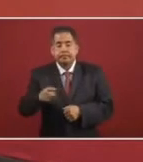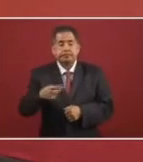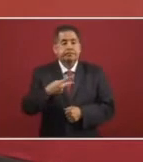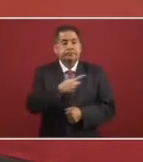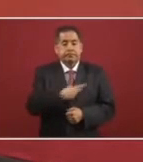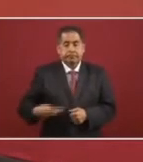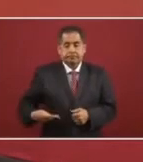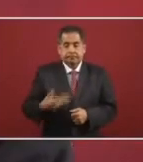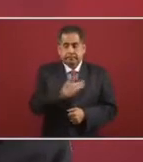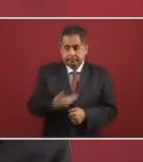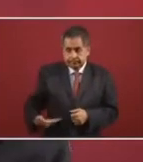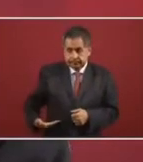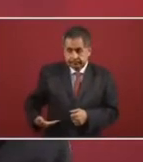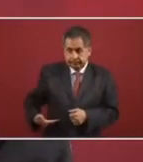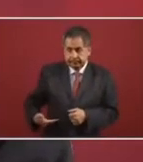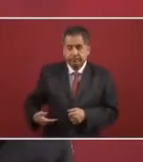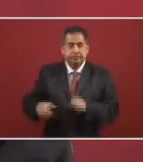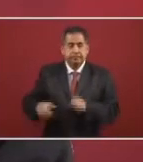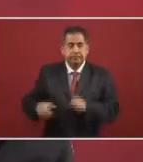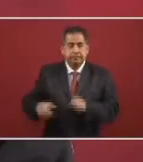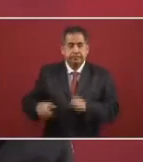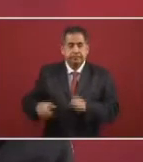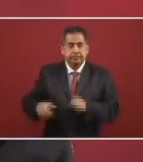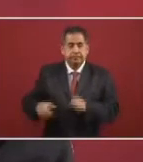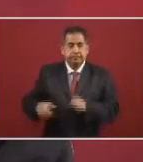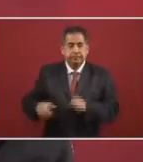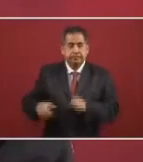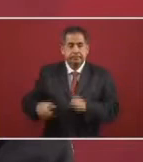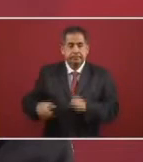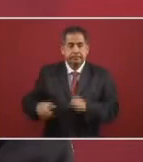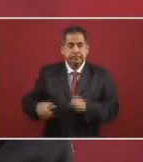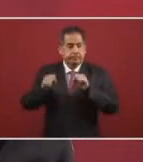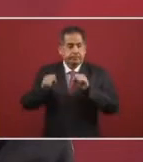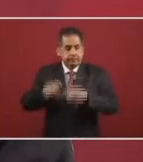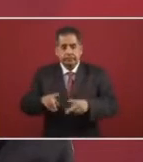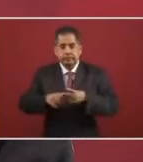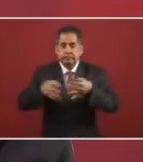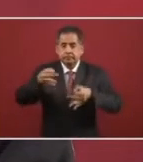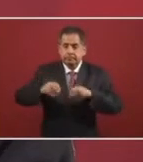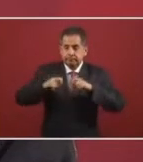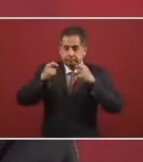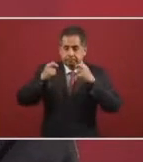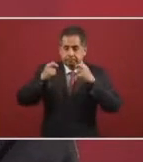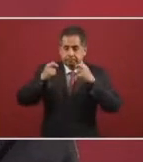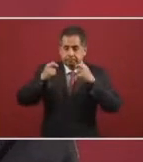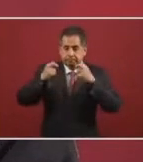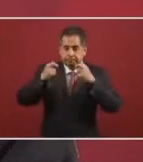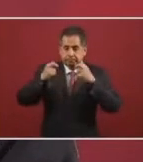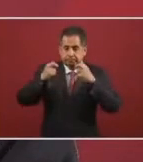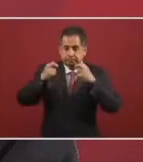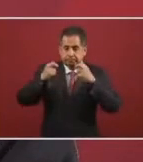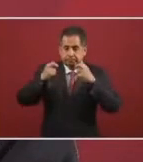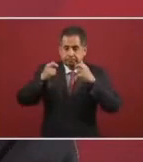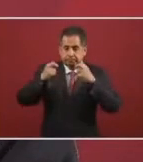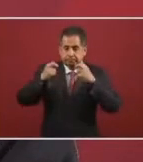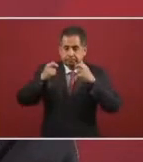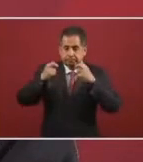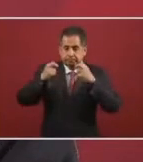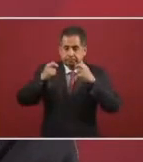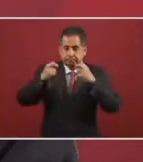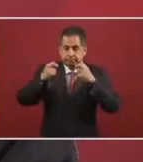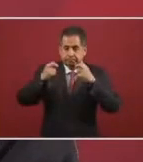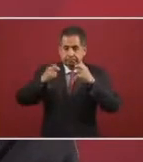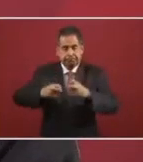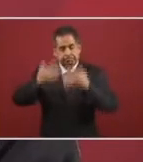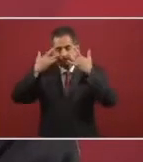president. De ministros, de... Their ministers. Senadoras y senadores. Senators, male